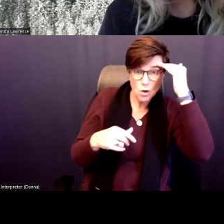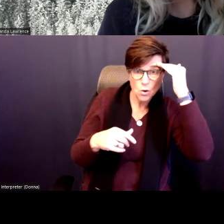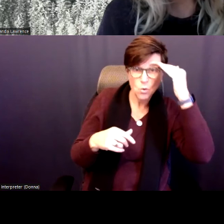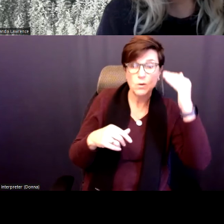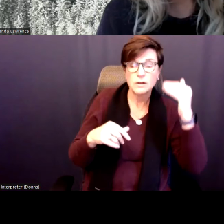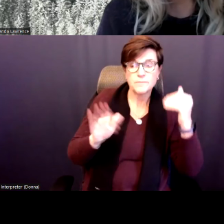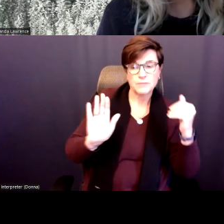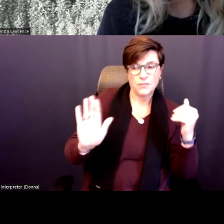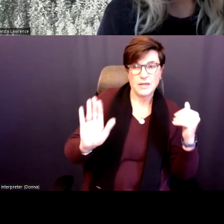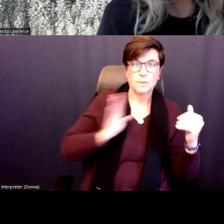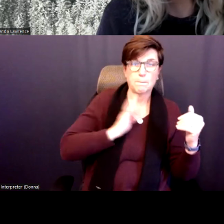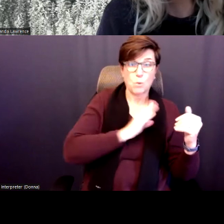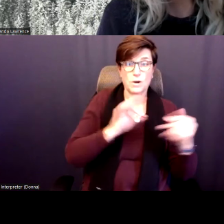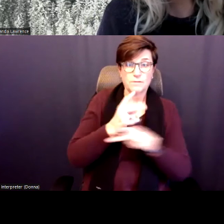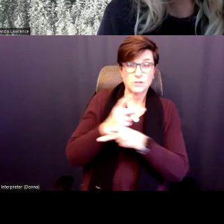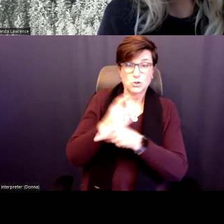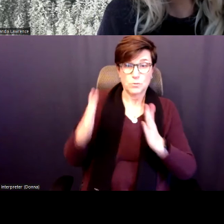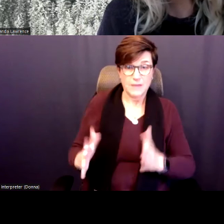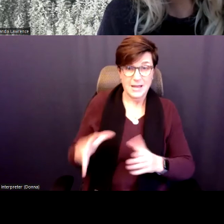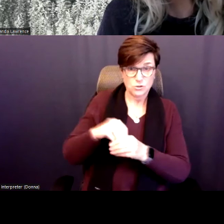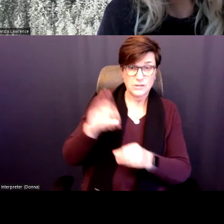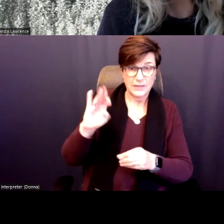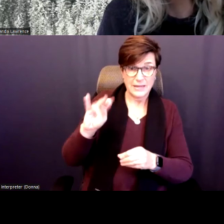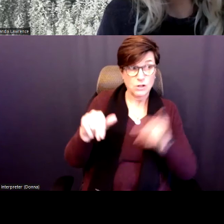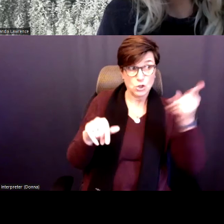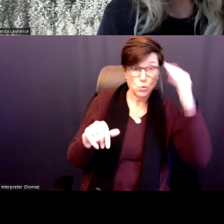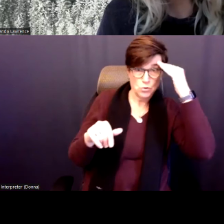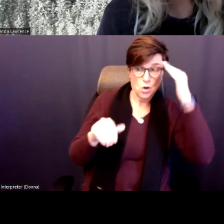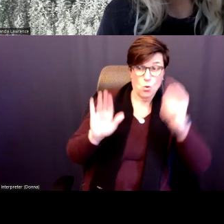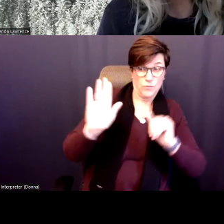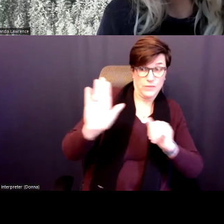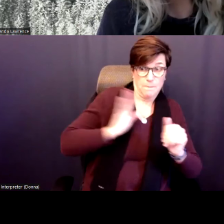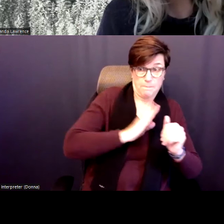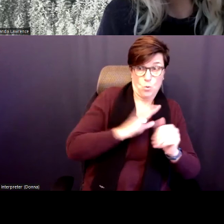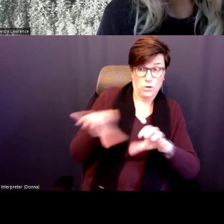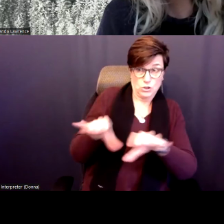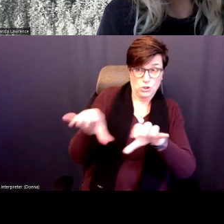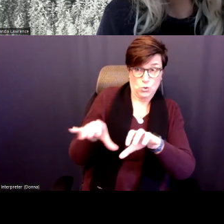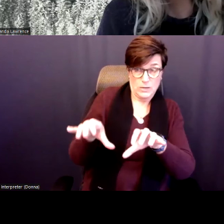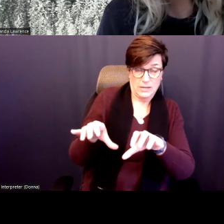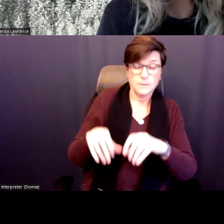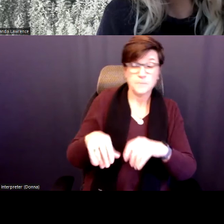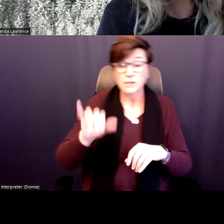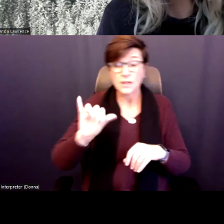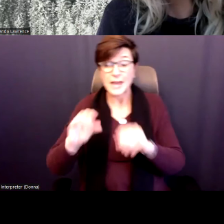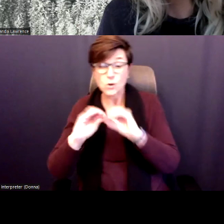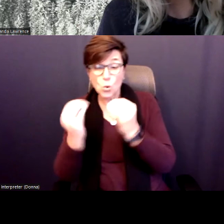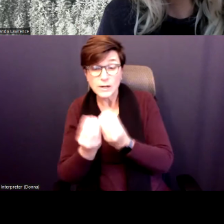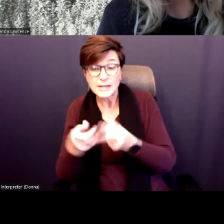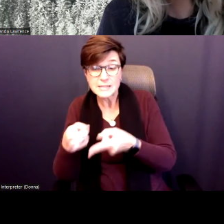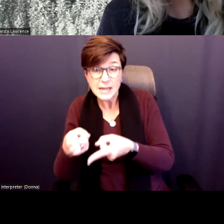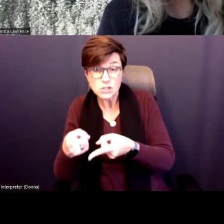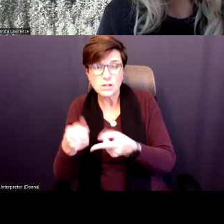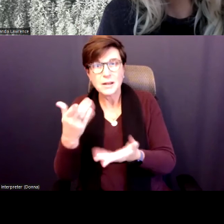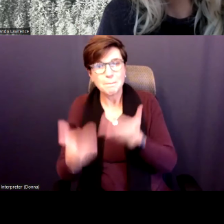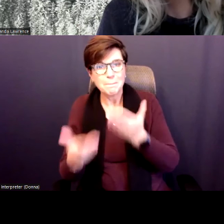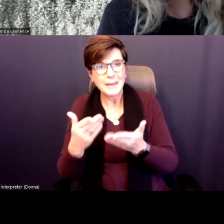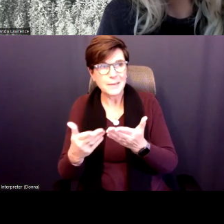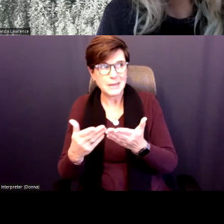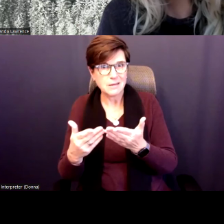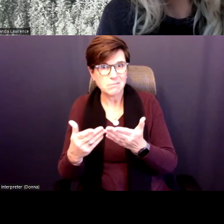at a county is doing, and the organization may be doing something that duplicates it